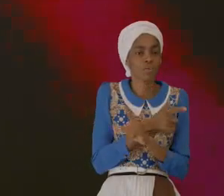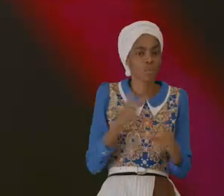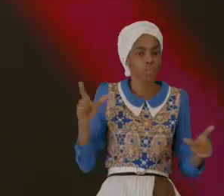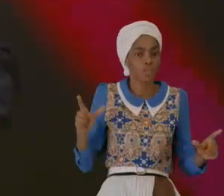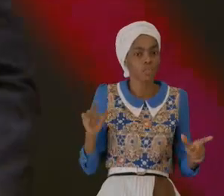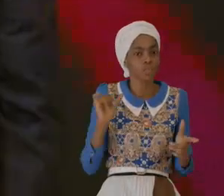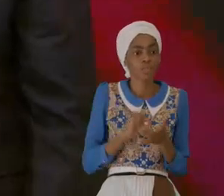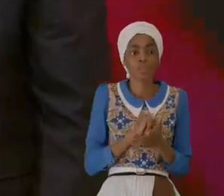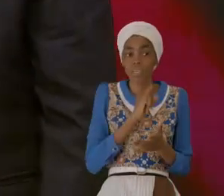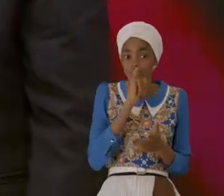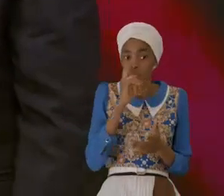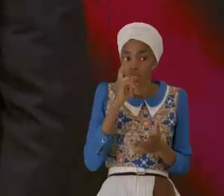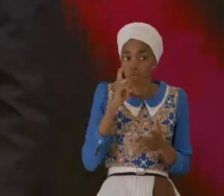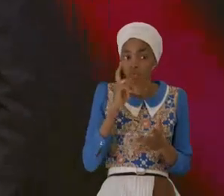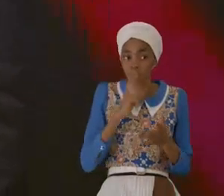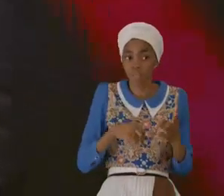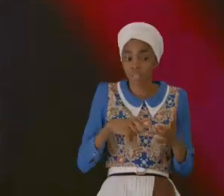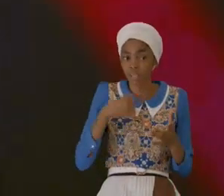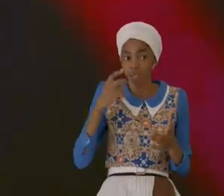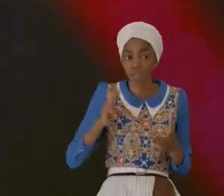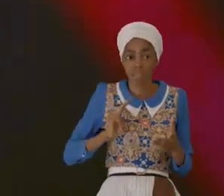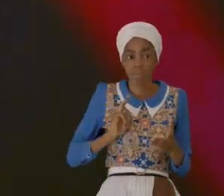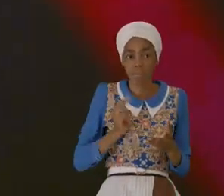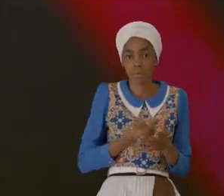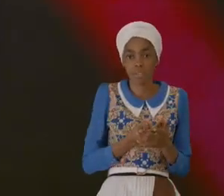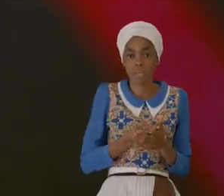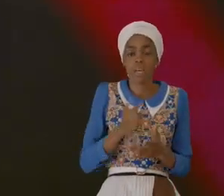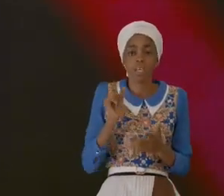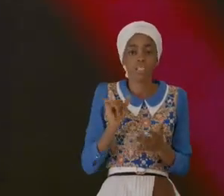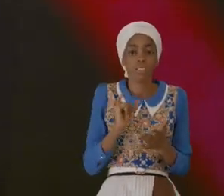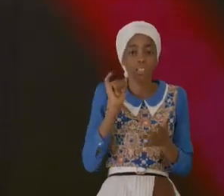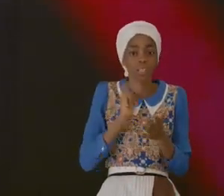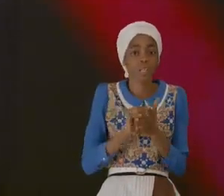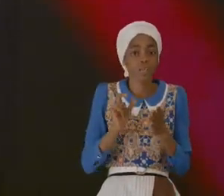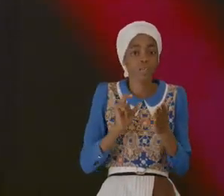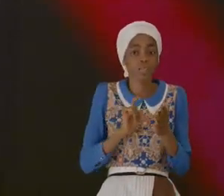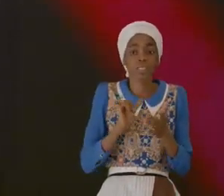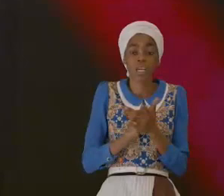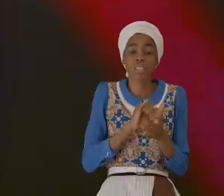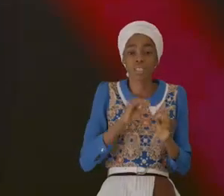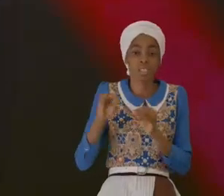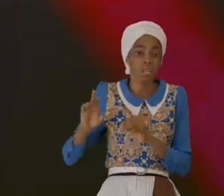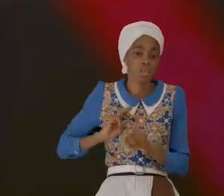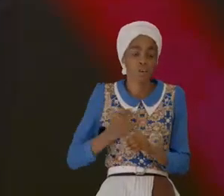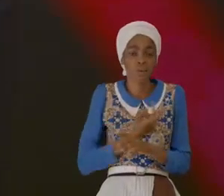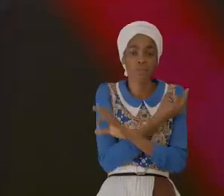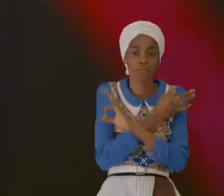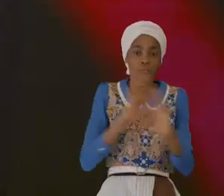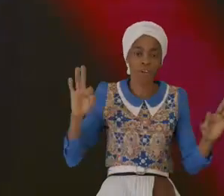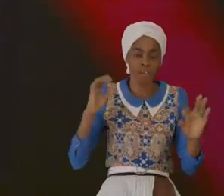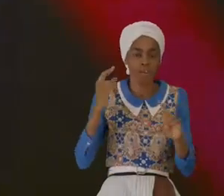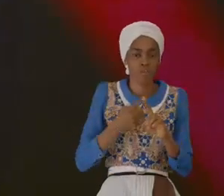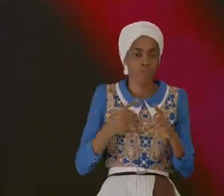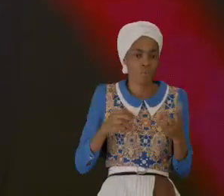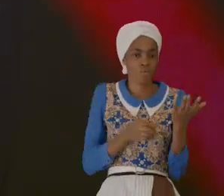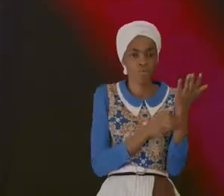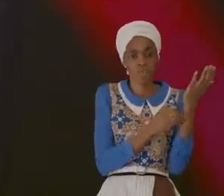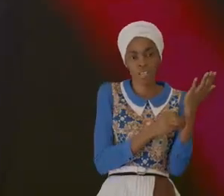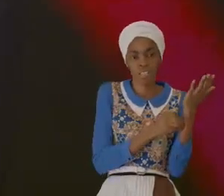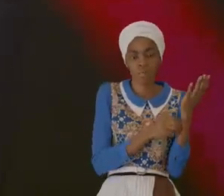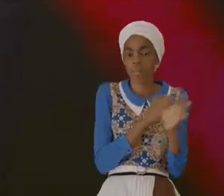of God, that sets us free, free from the flesh, free from